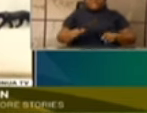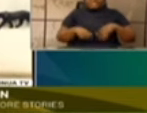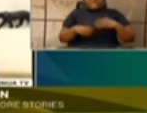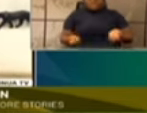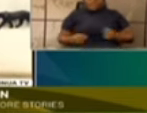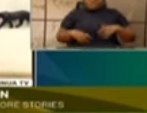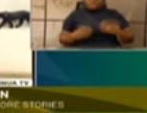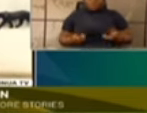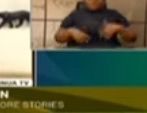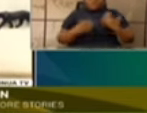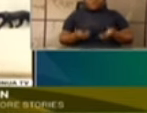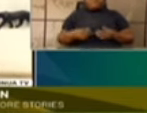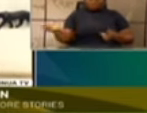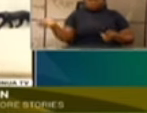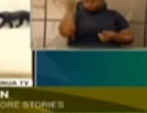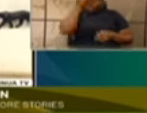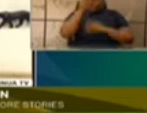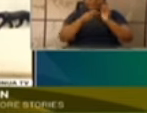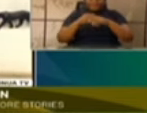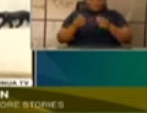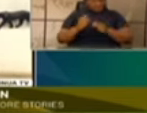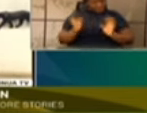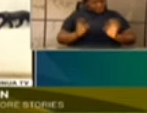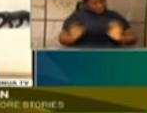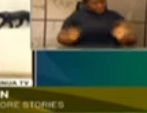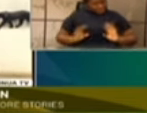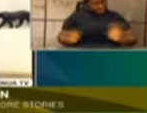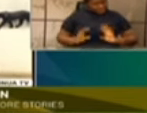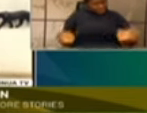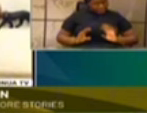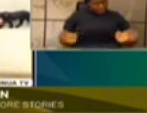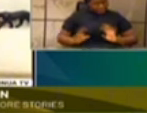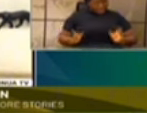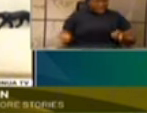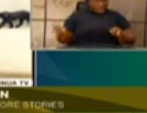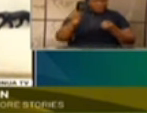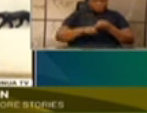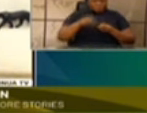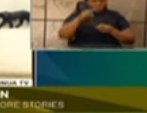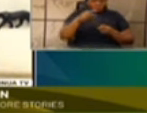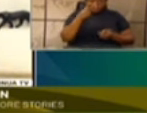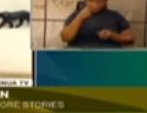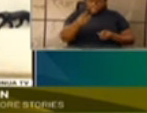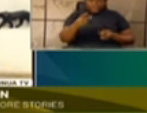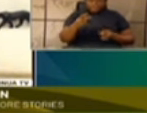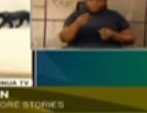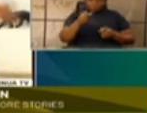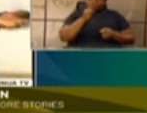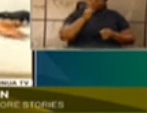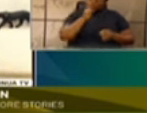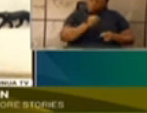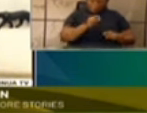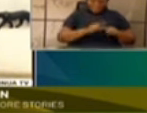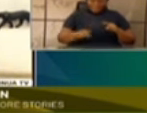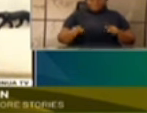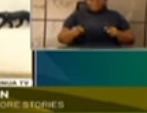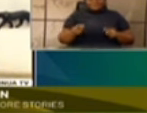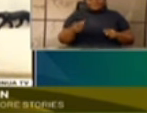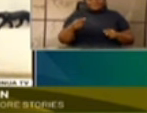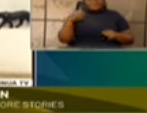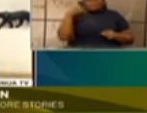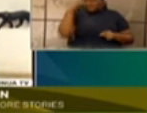we came to a realization say. They are grown, they are old, but they are fools.